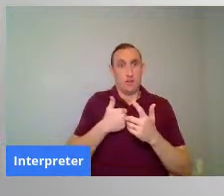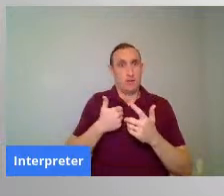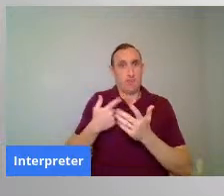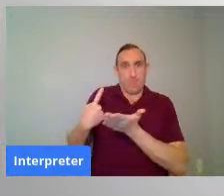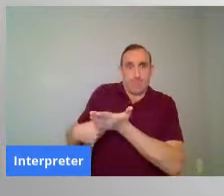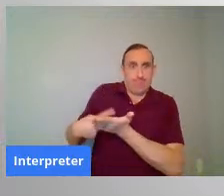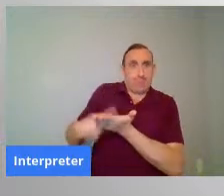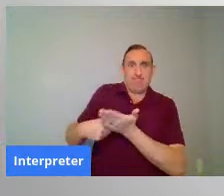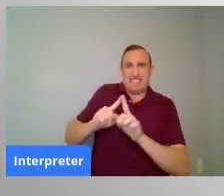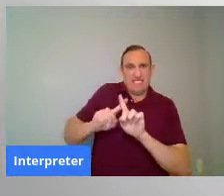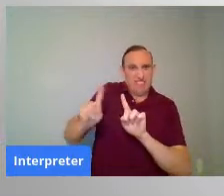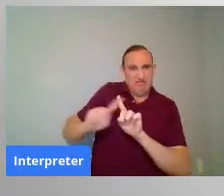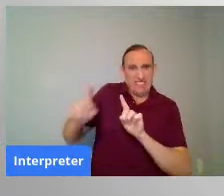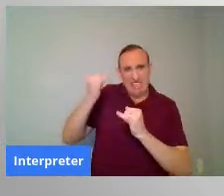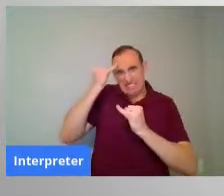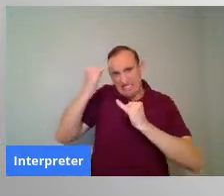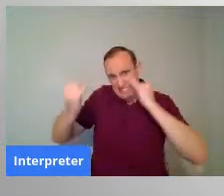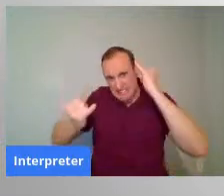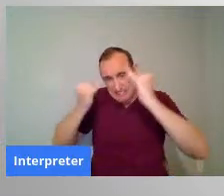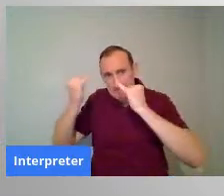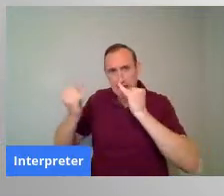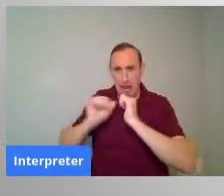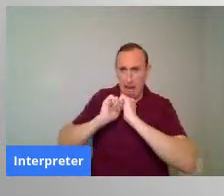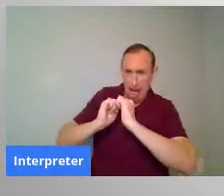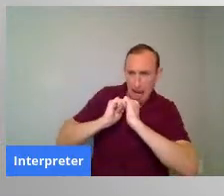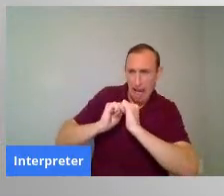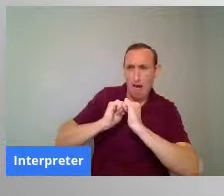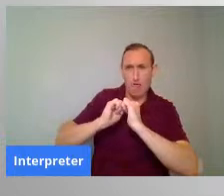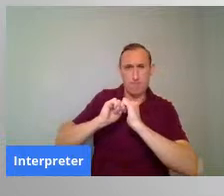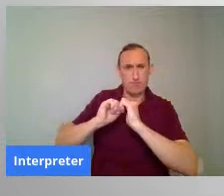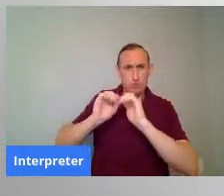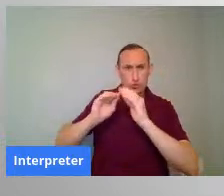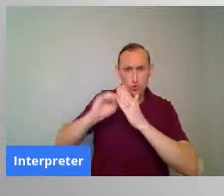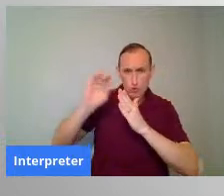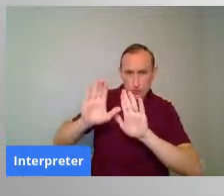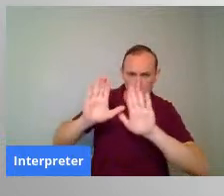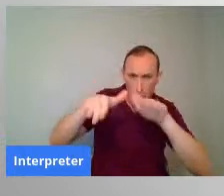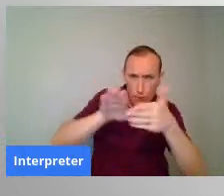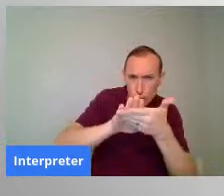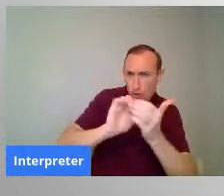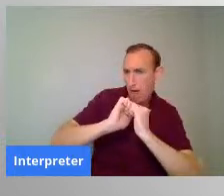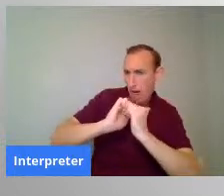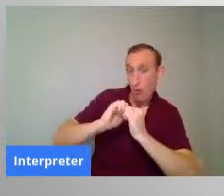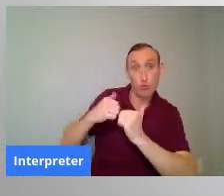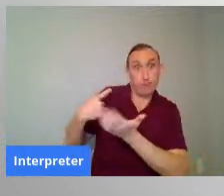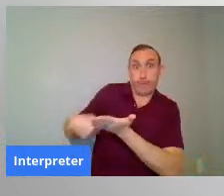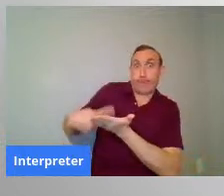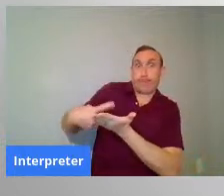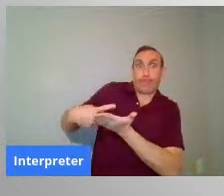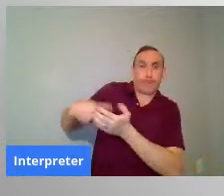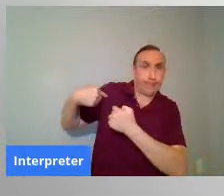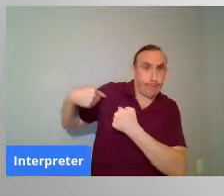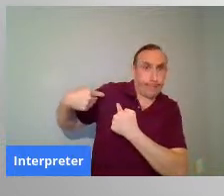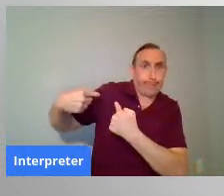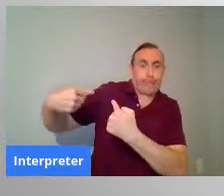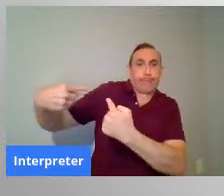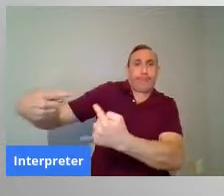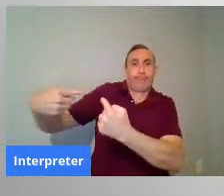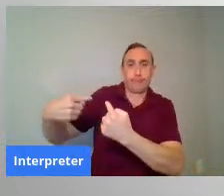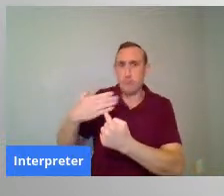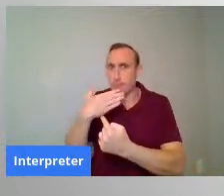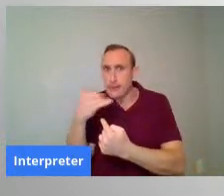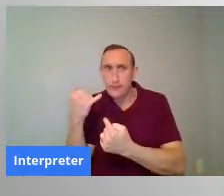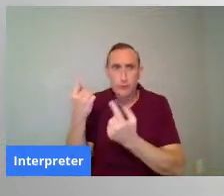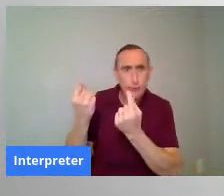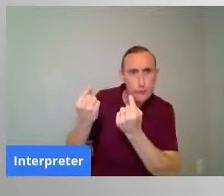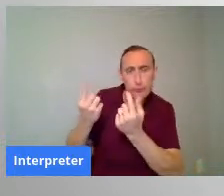we want our kids to be back all 5 days. And the sooner we can do that and support that with our families and